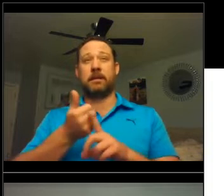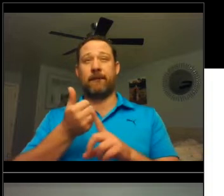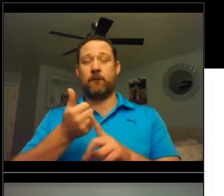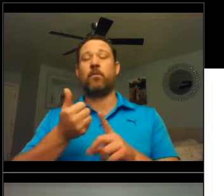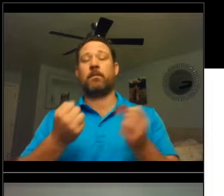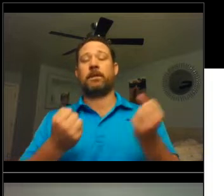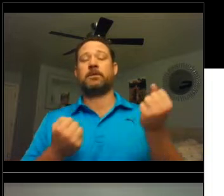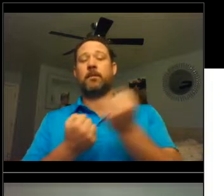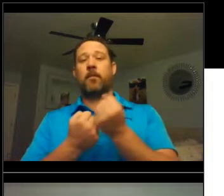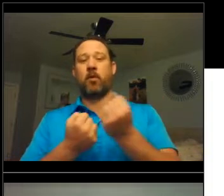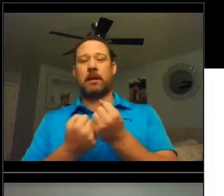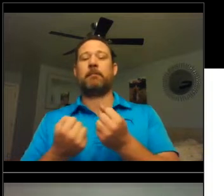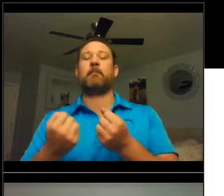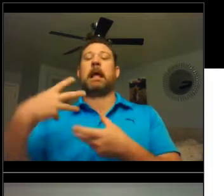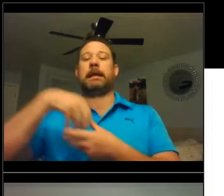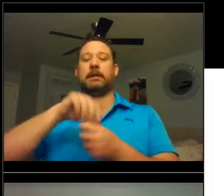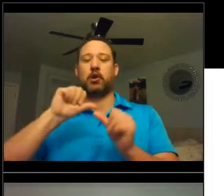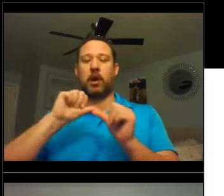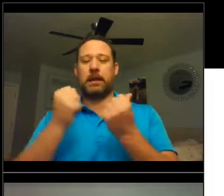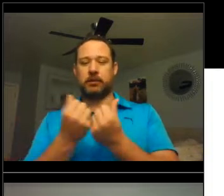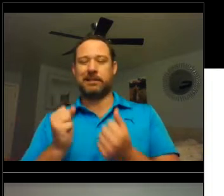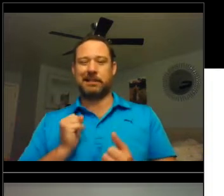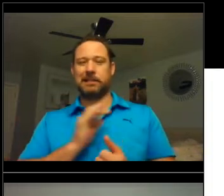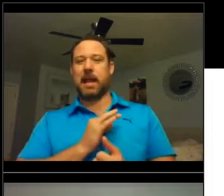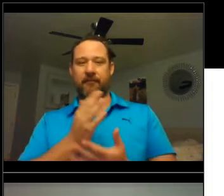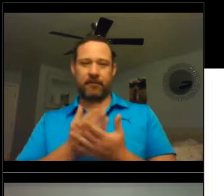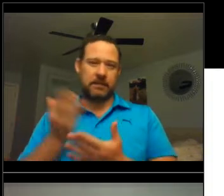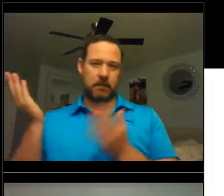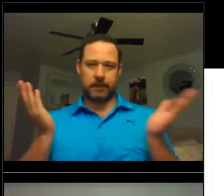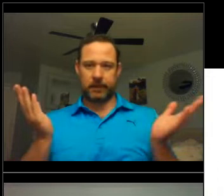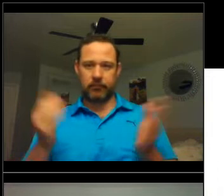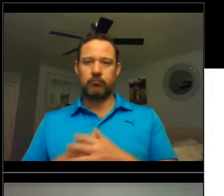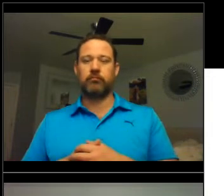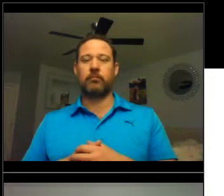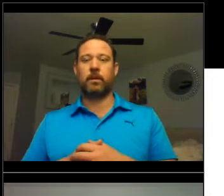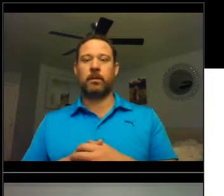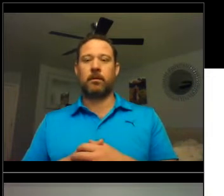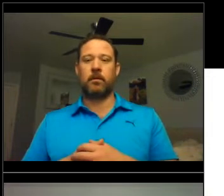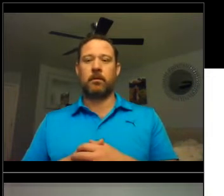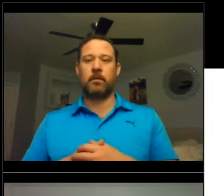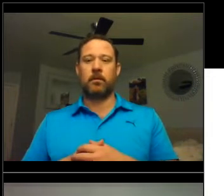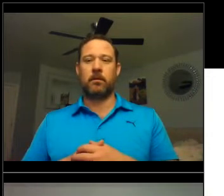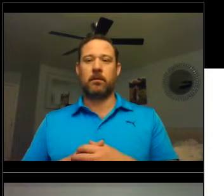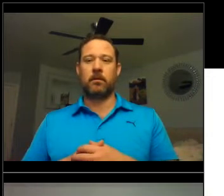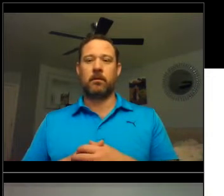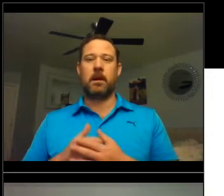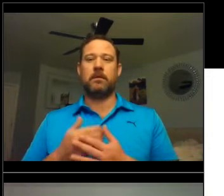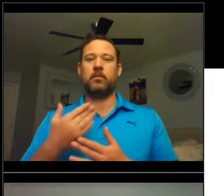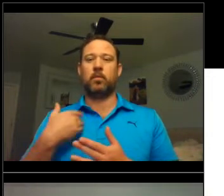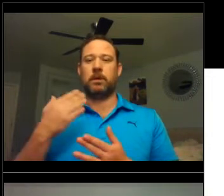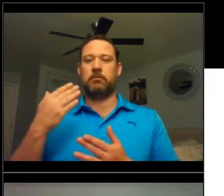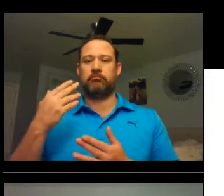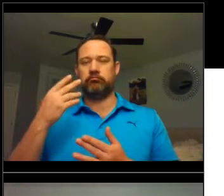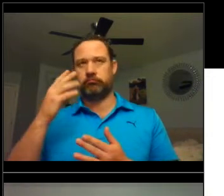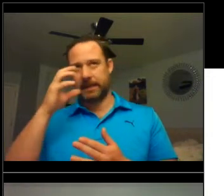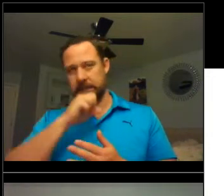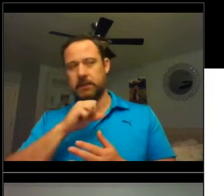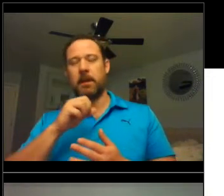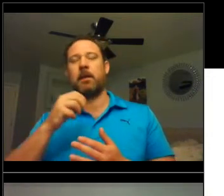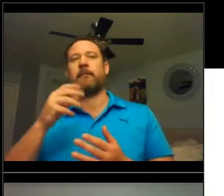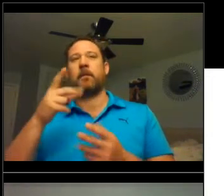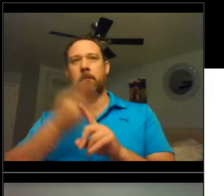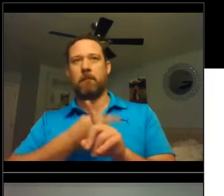our interagency staff, some of whom you see on the screen right here, and we anticipate holding monthly internal